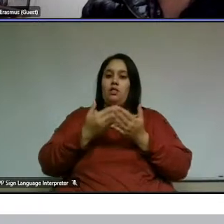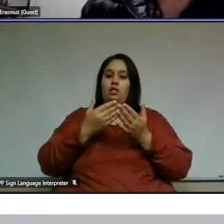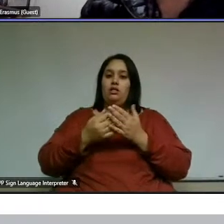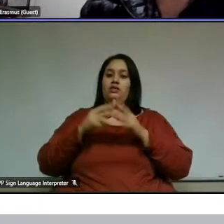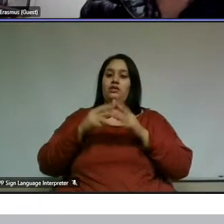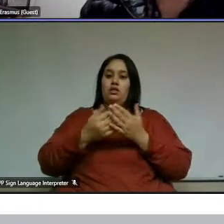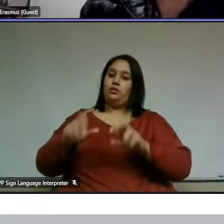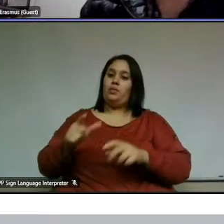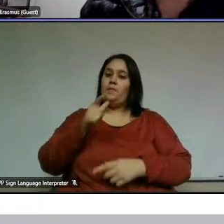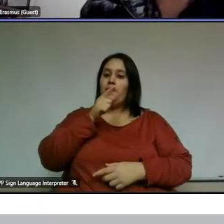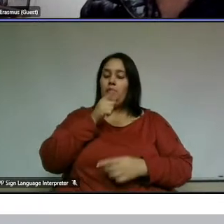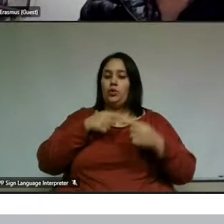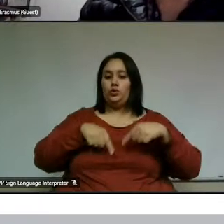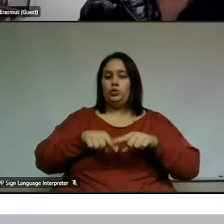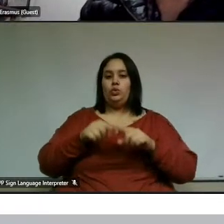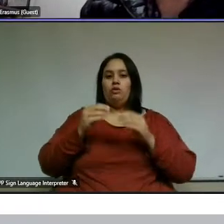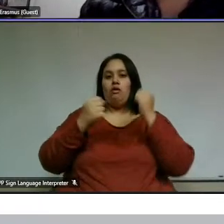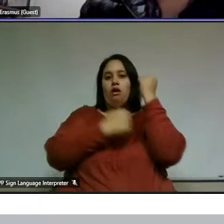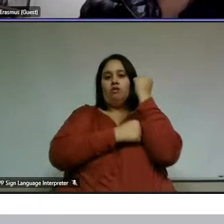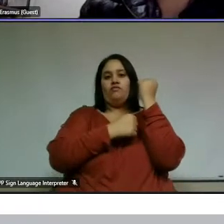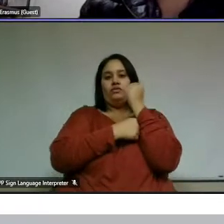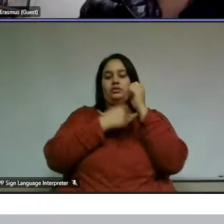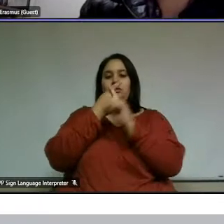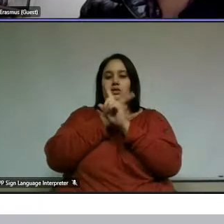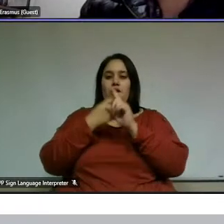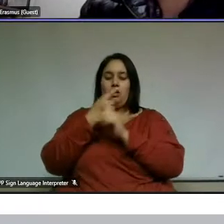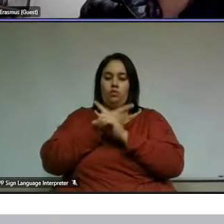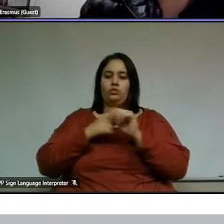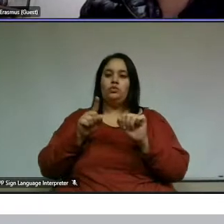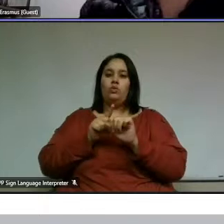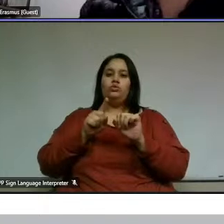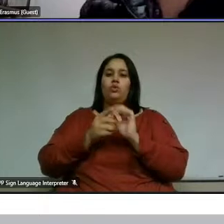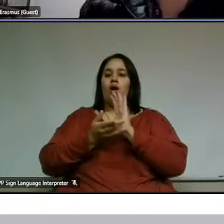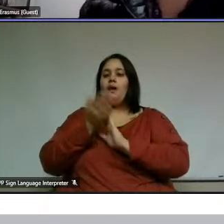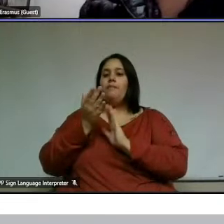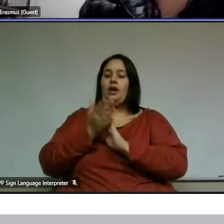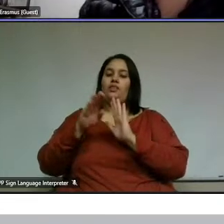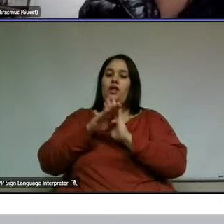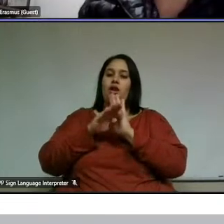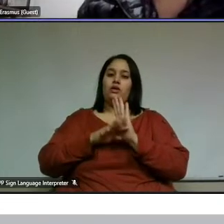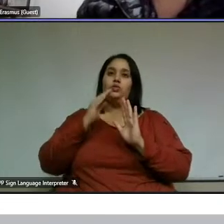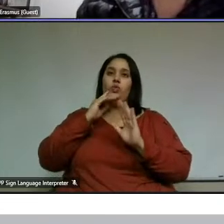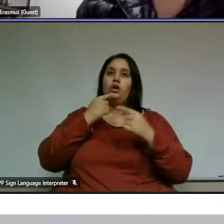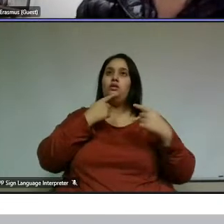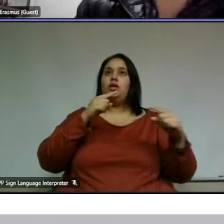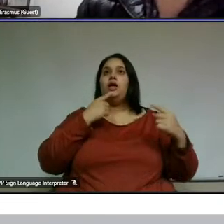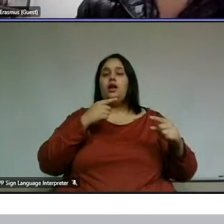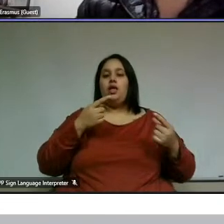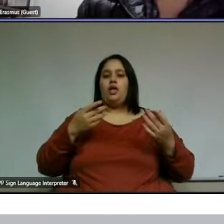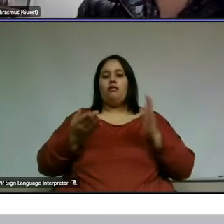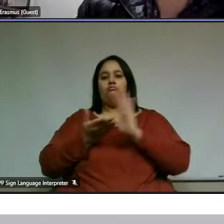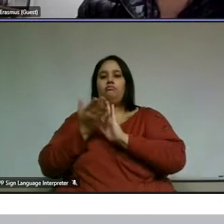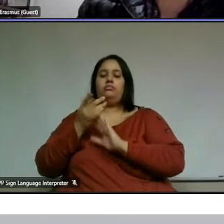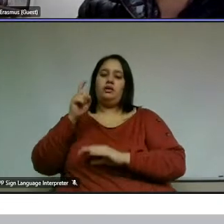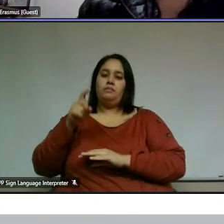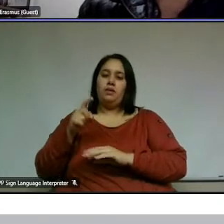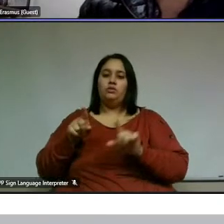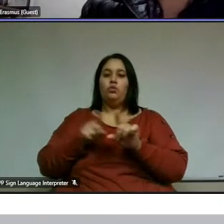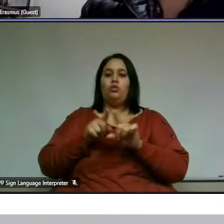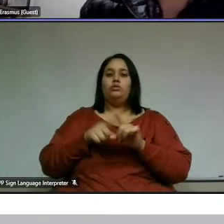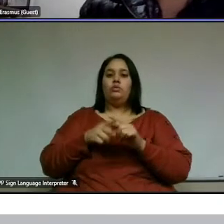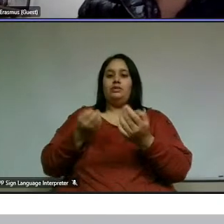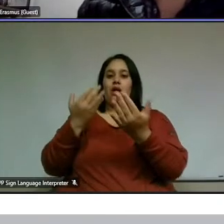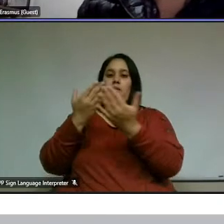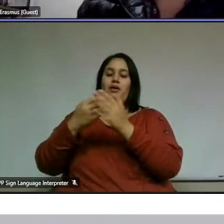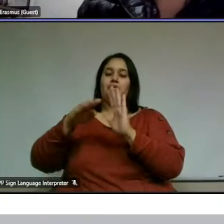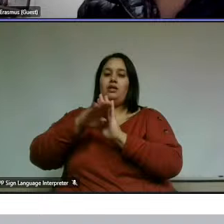during office hours. C, upgrade the list whenever such roads is declared and relocated. And D, submit the list